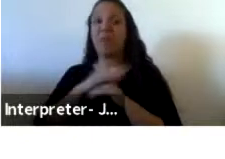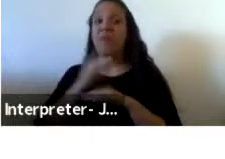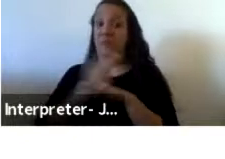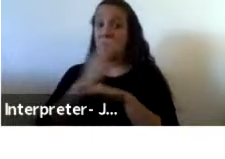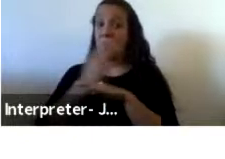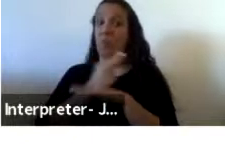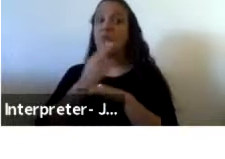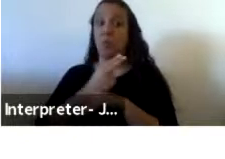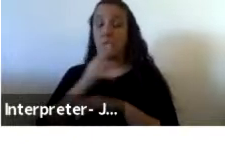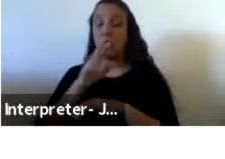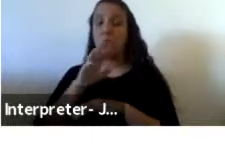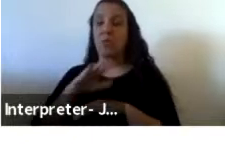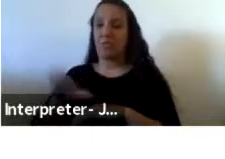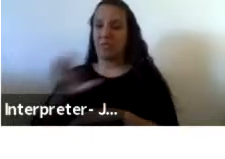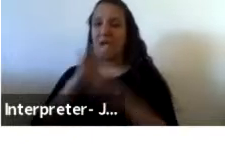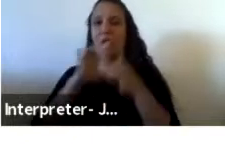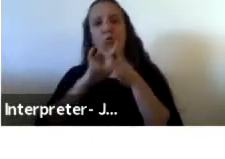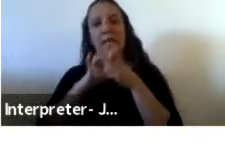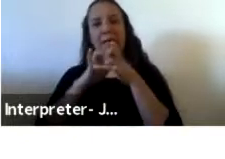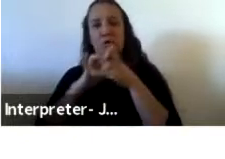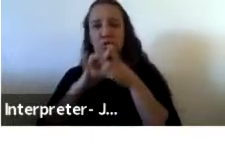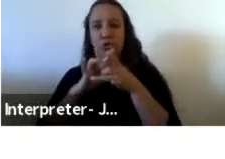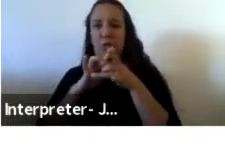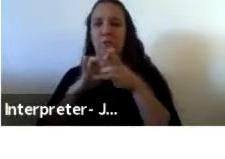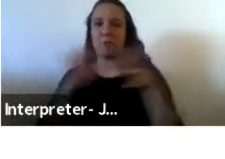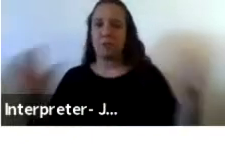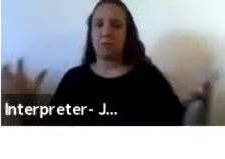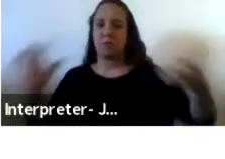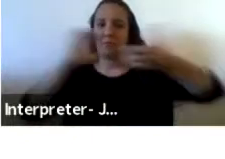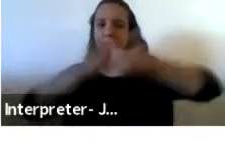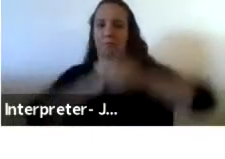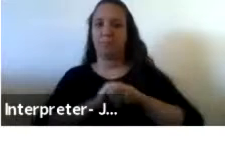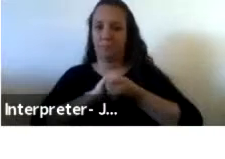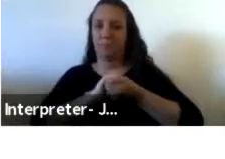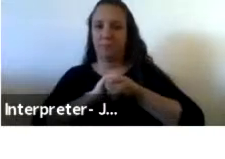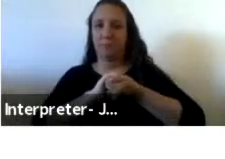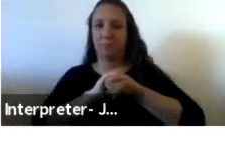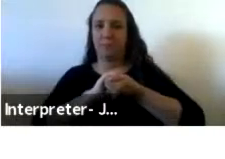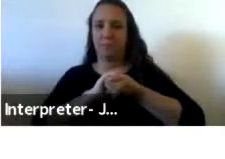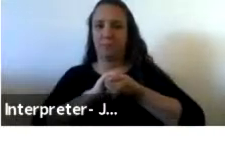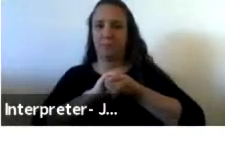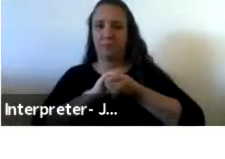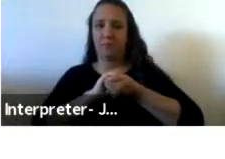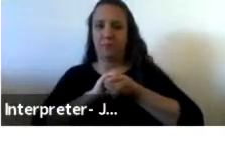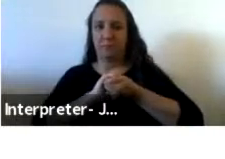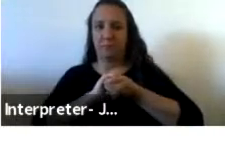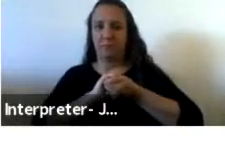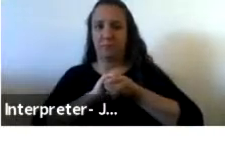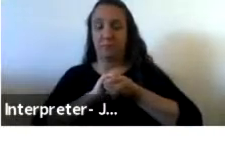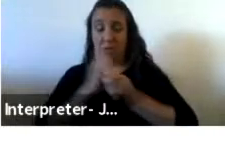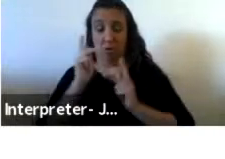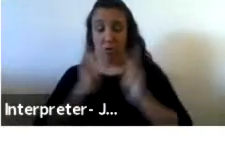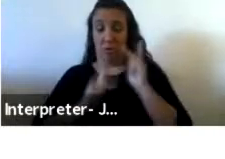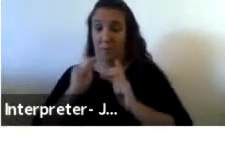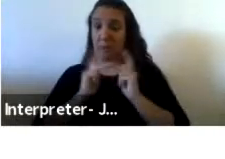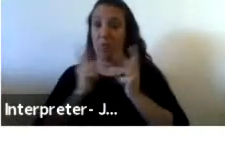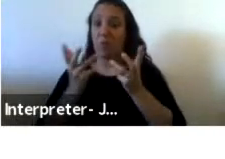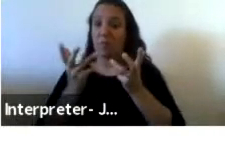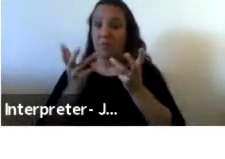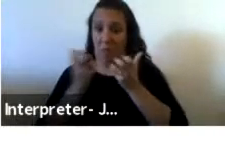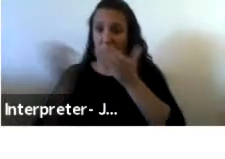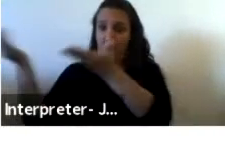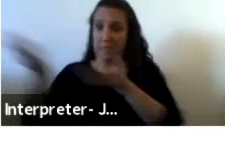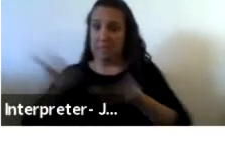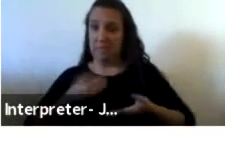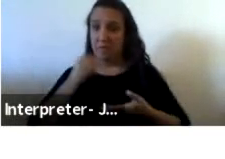much stores in order to come in and bridge that gap to give people that experience. For those of us that want items delivered to